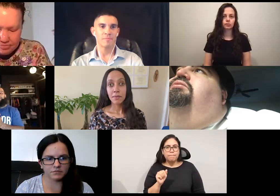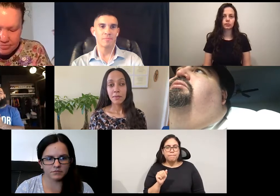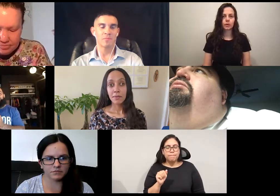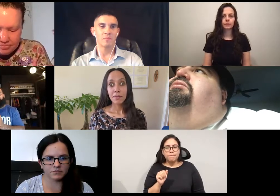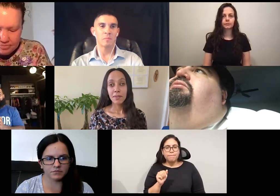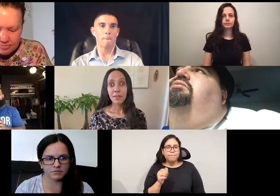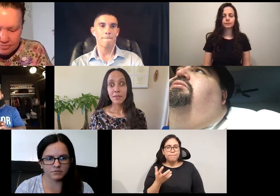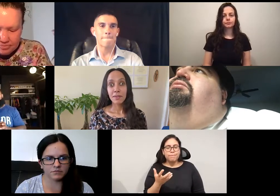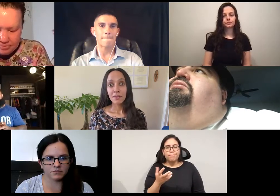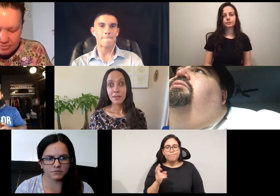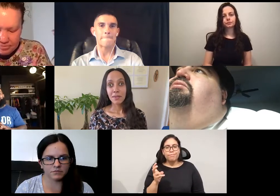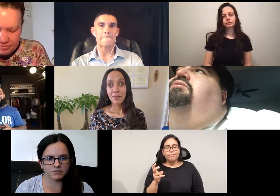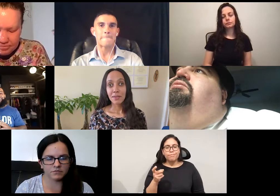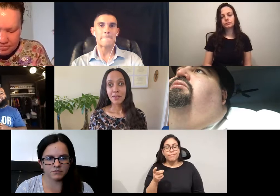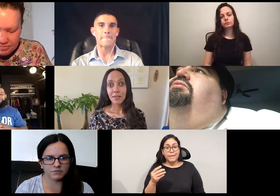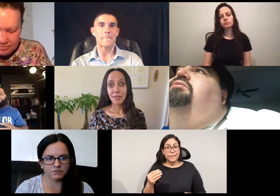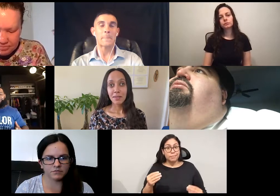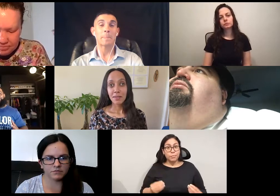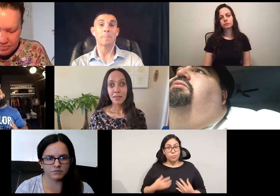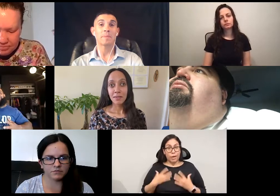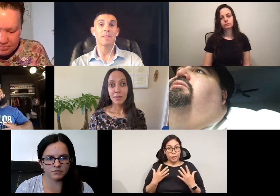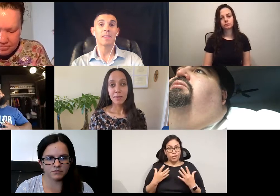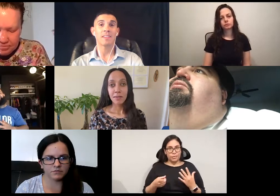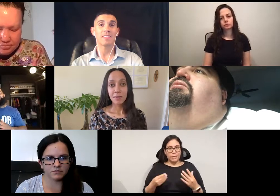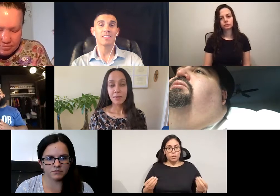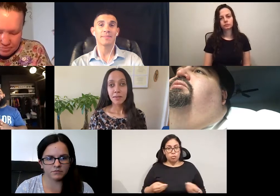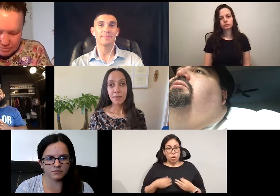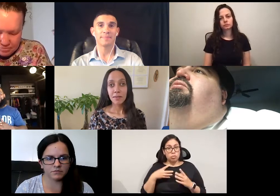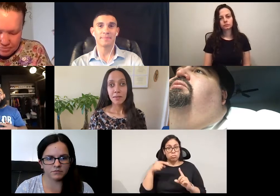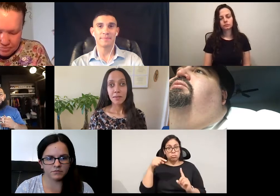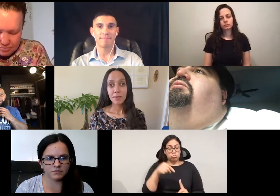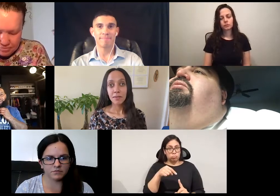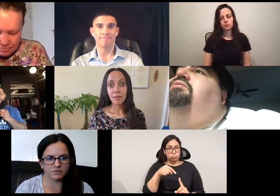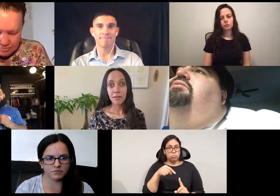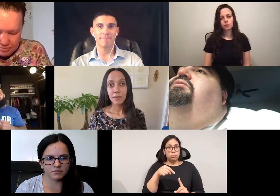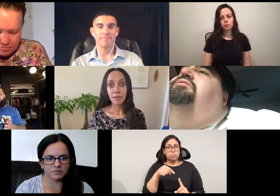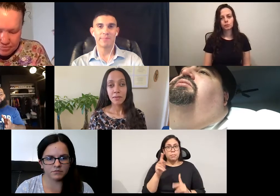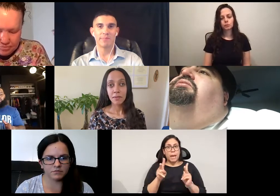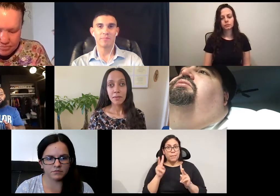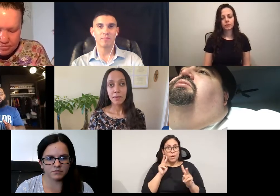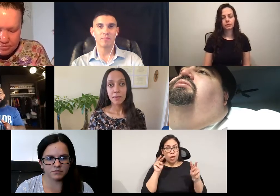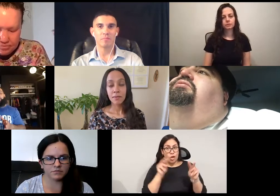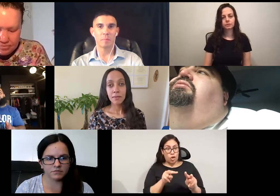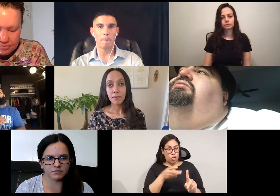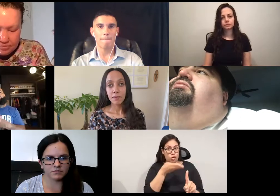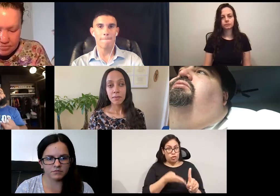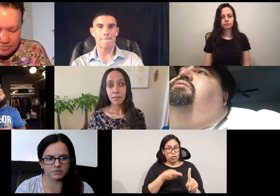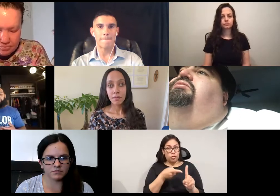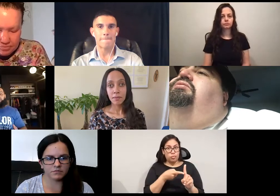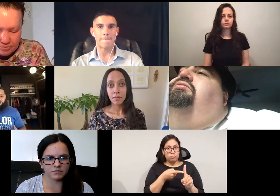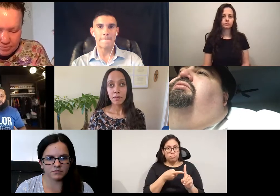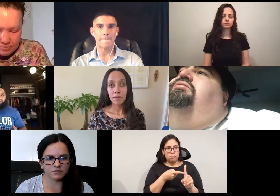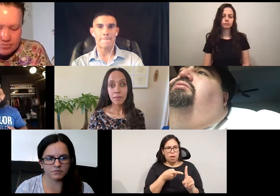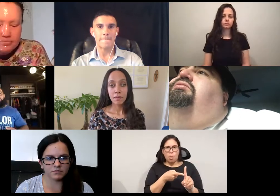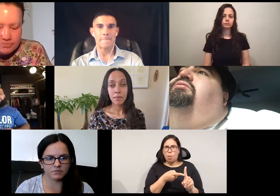when it comes to inspiration and it comes to the fact that, people are looking at you where they don't want to be in